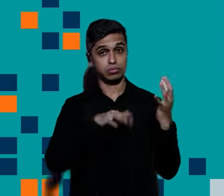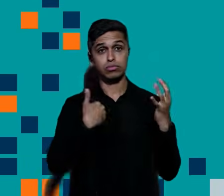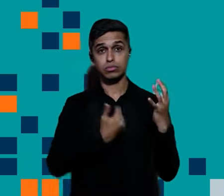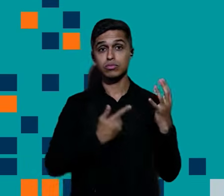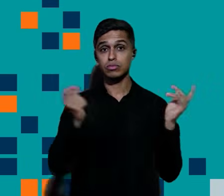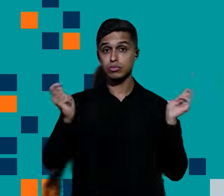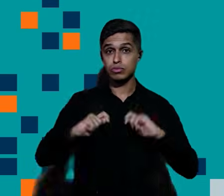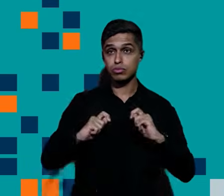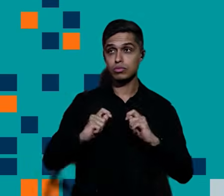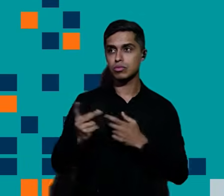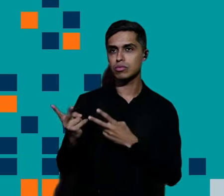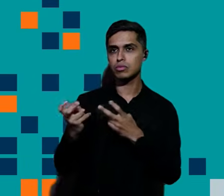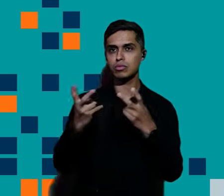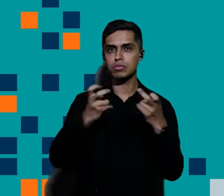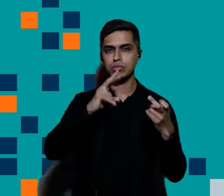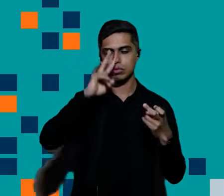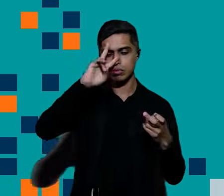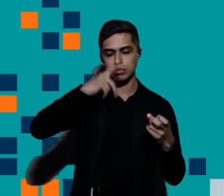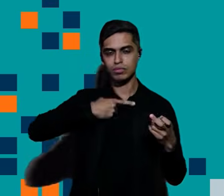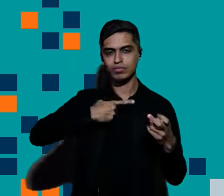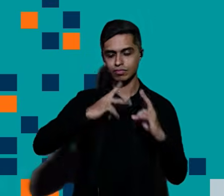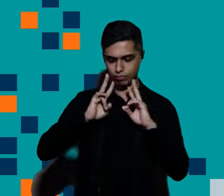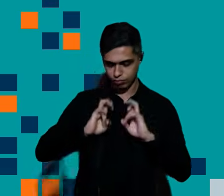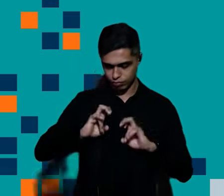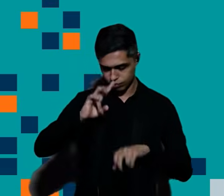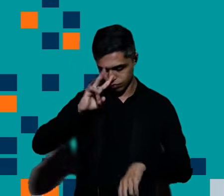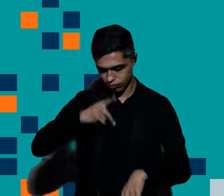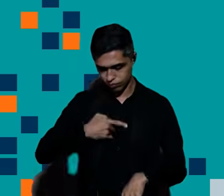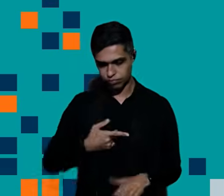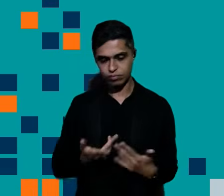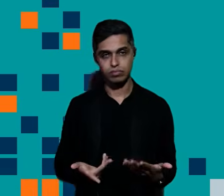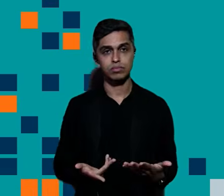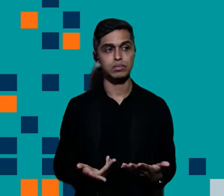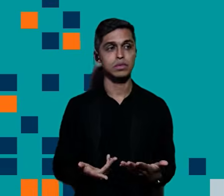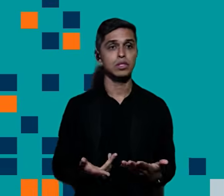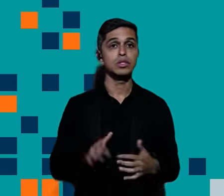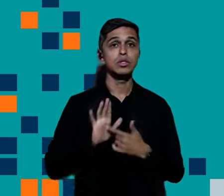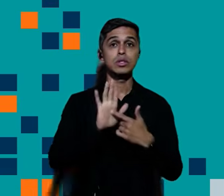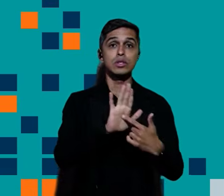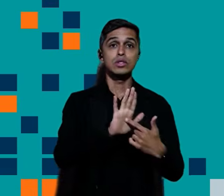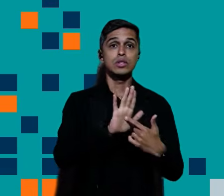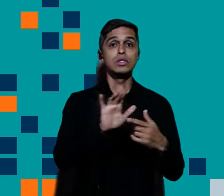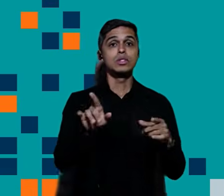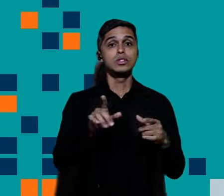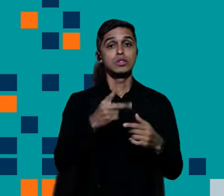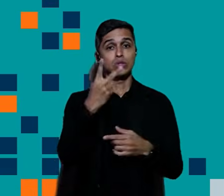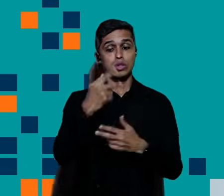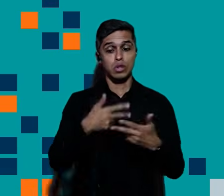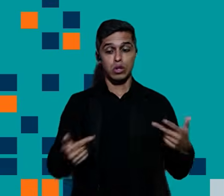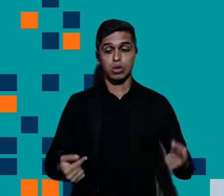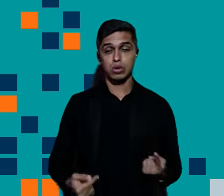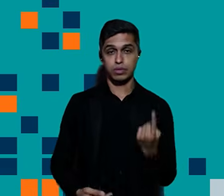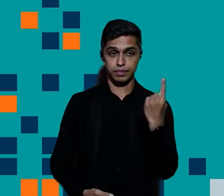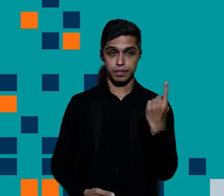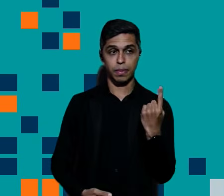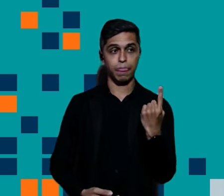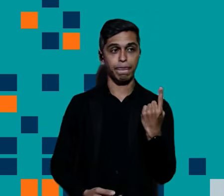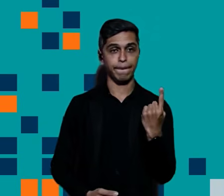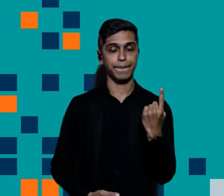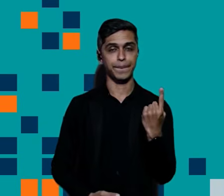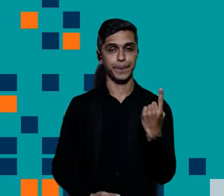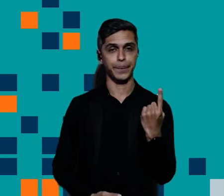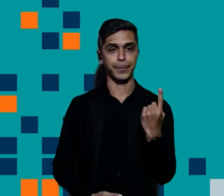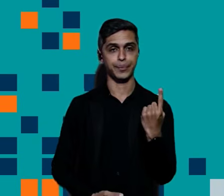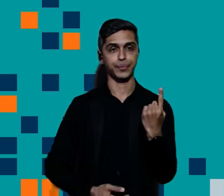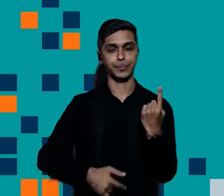your own heart rate. So I'm going to show you two things. One is a very, very big campus, and one